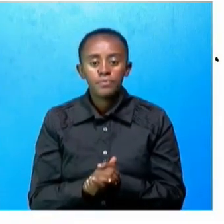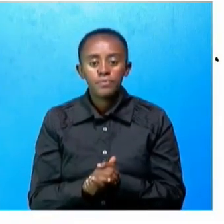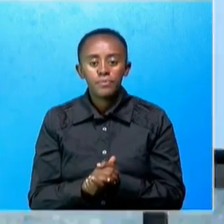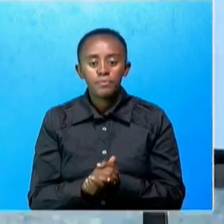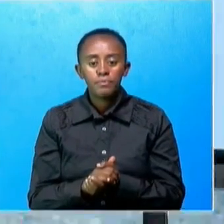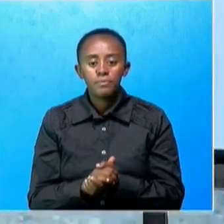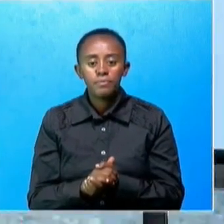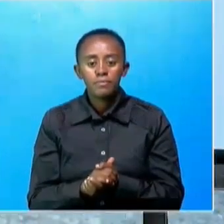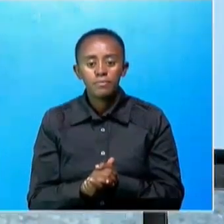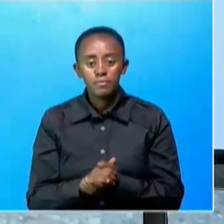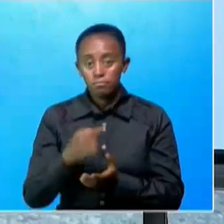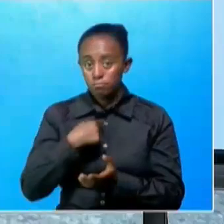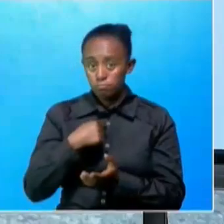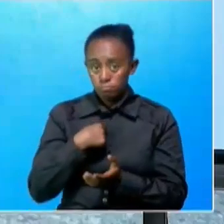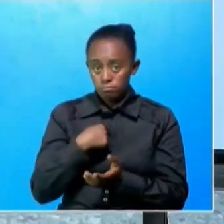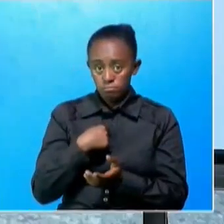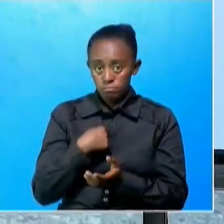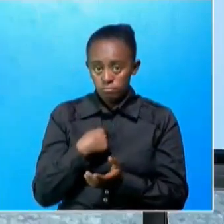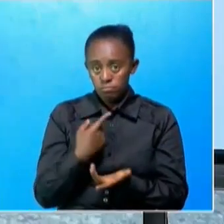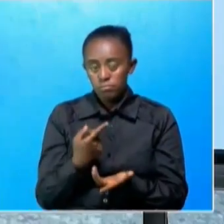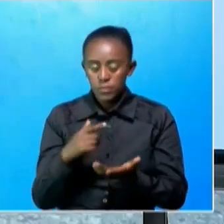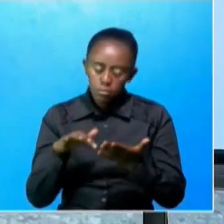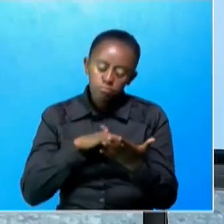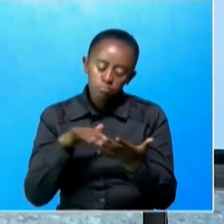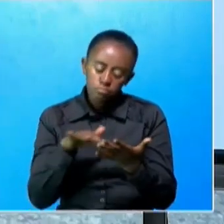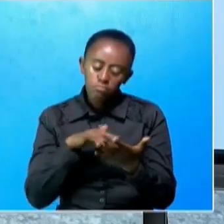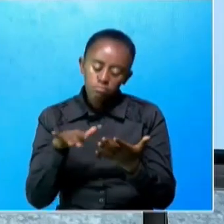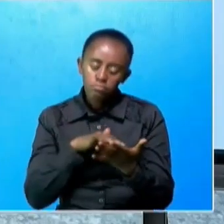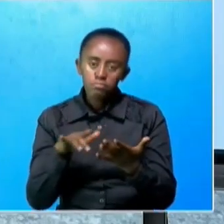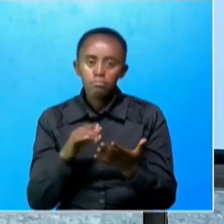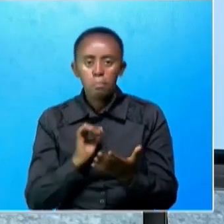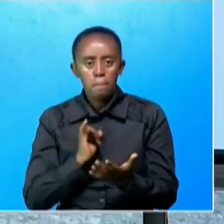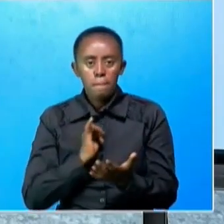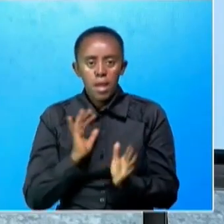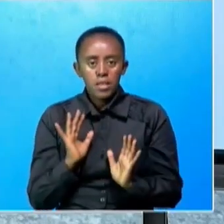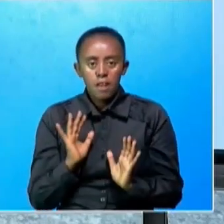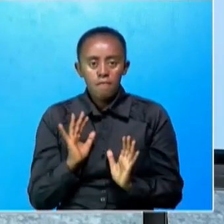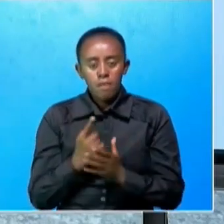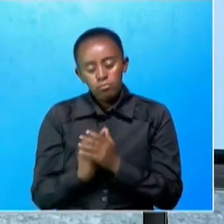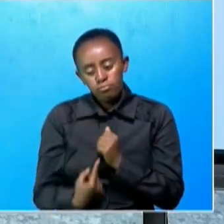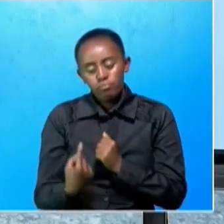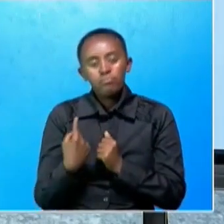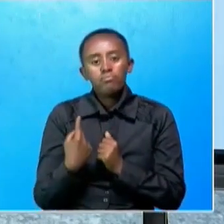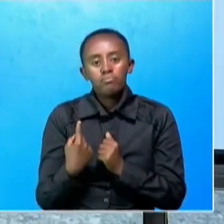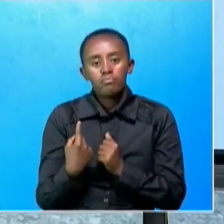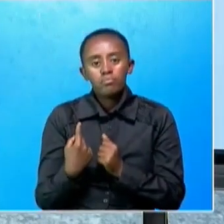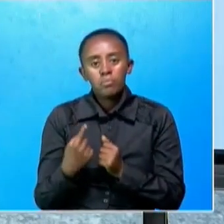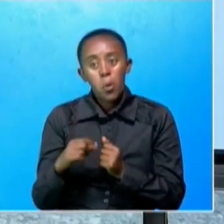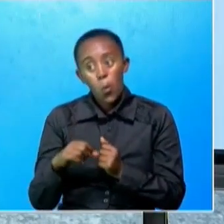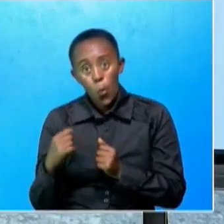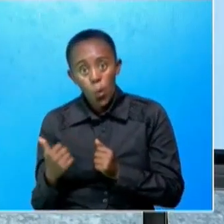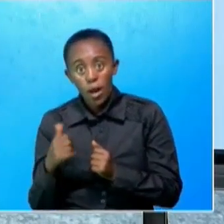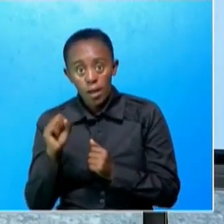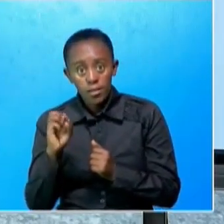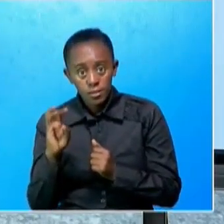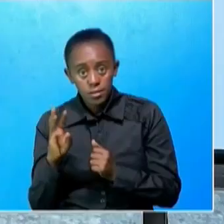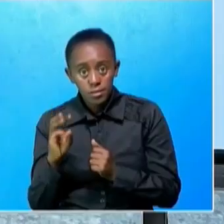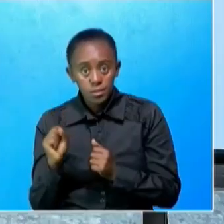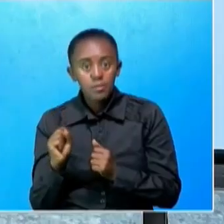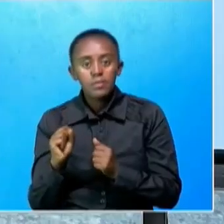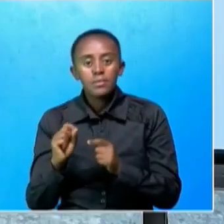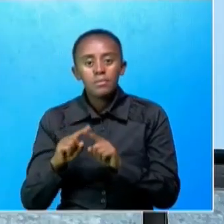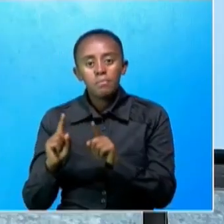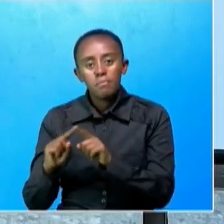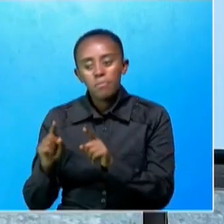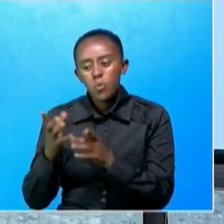Right? I study alone by myself is what I mean that. Whereas my friend wants